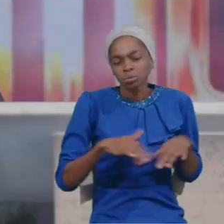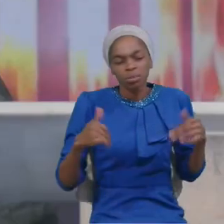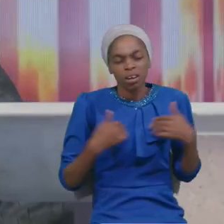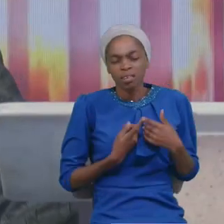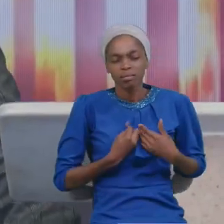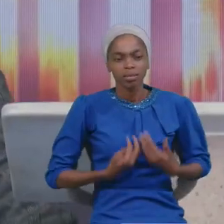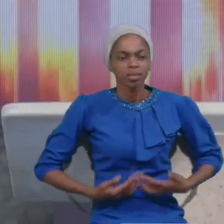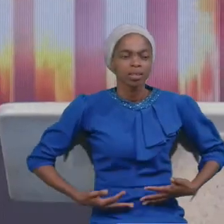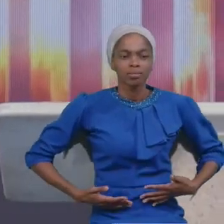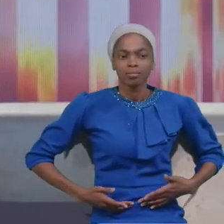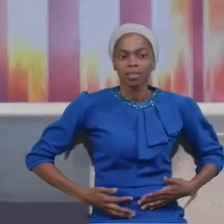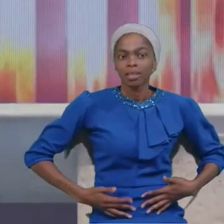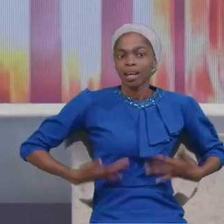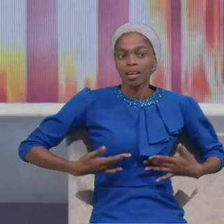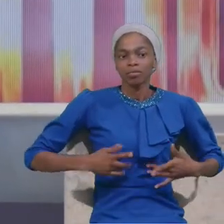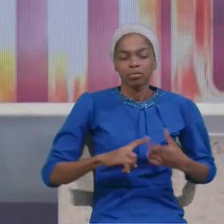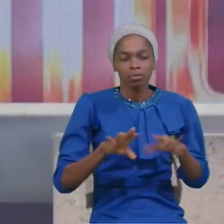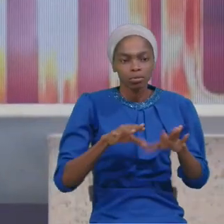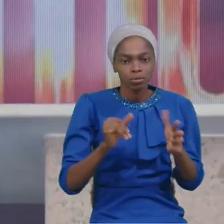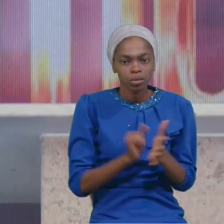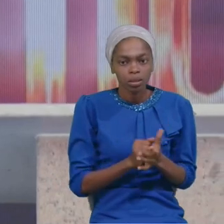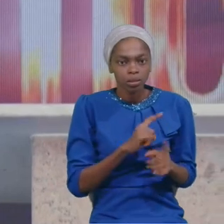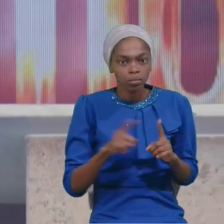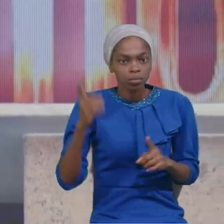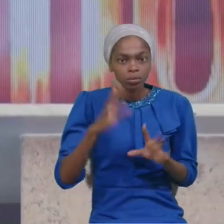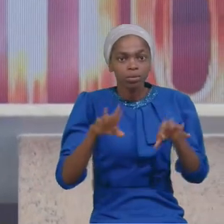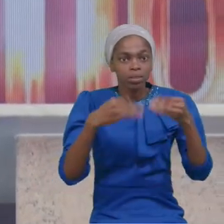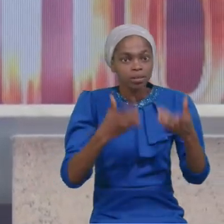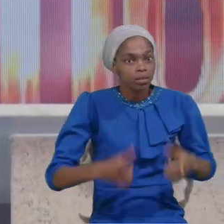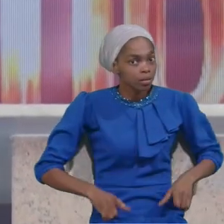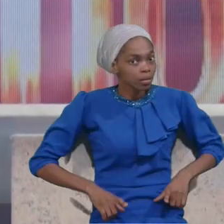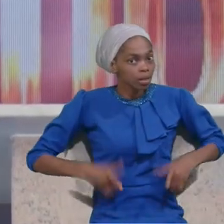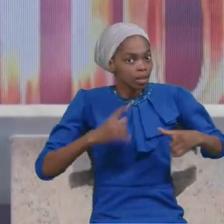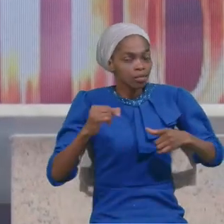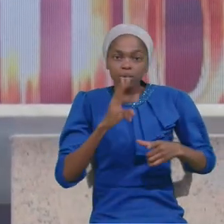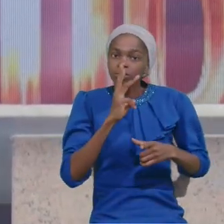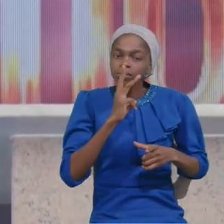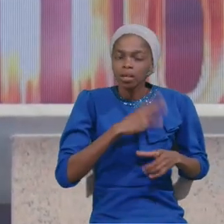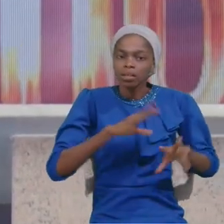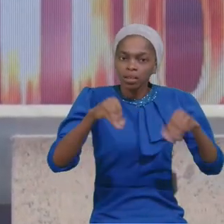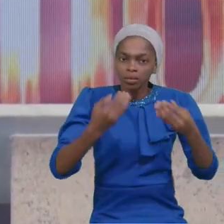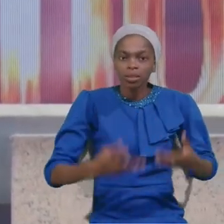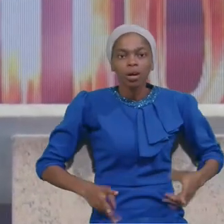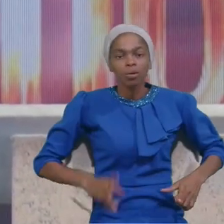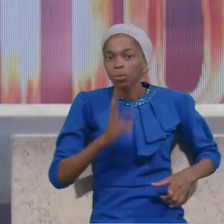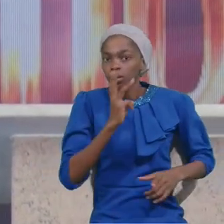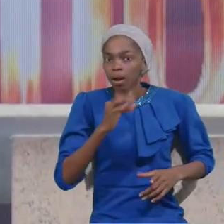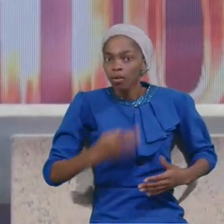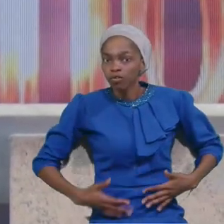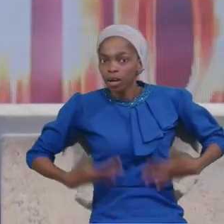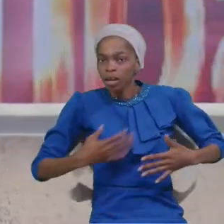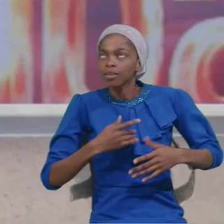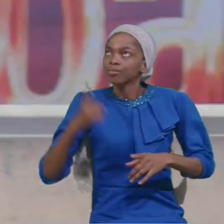you the water of life, when he gives you himself, and then you drink and drink until you're